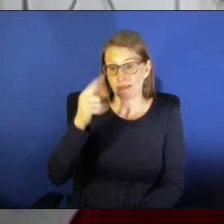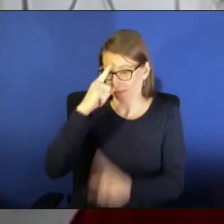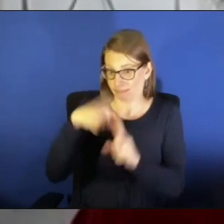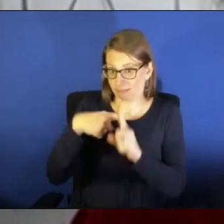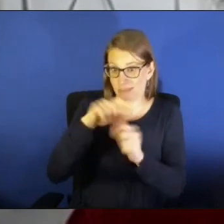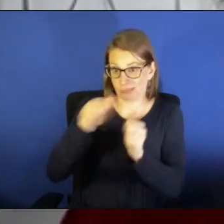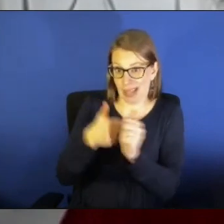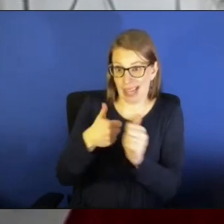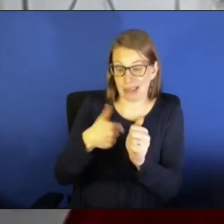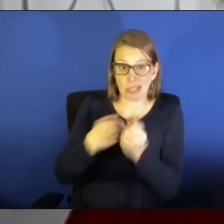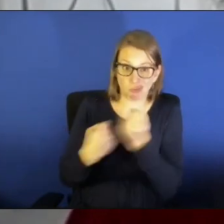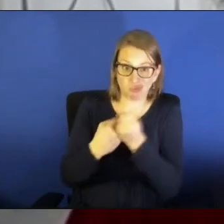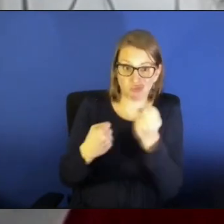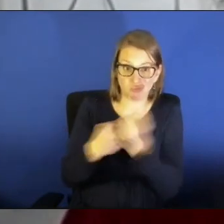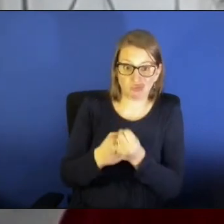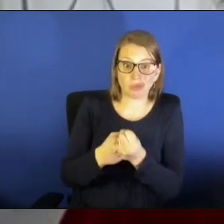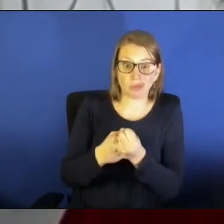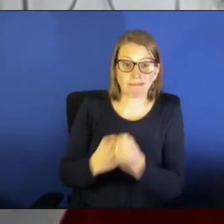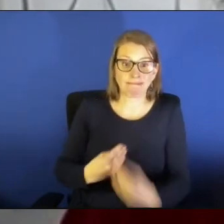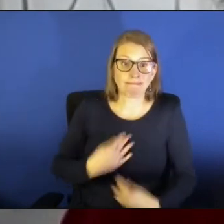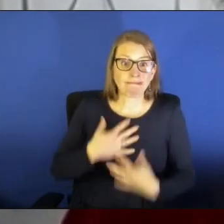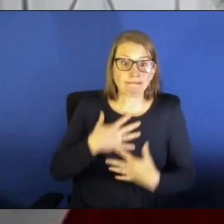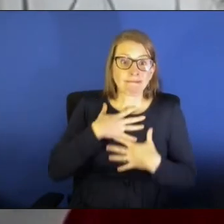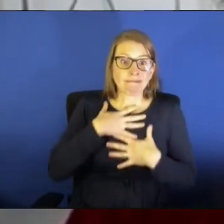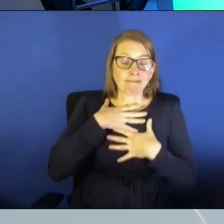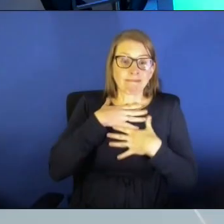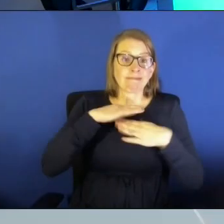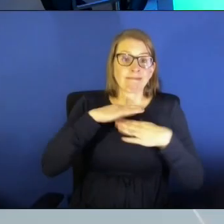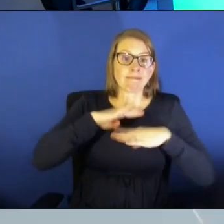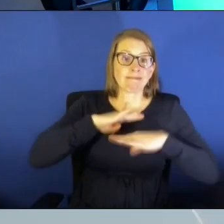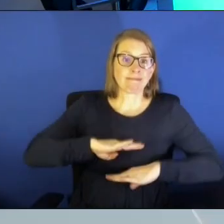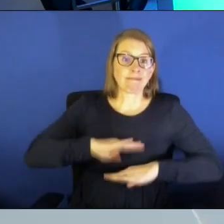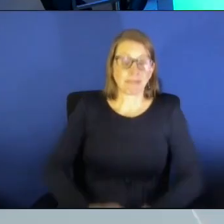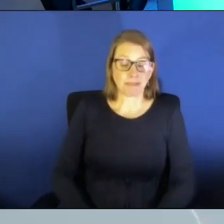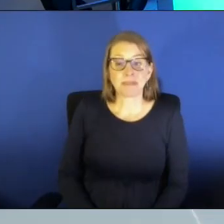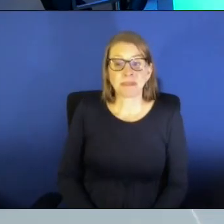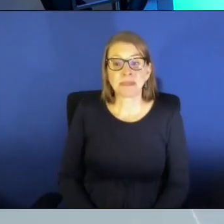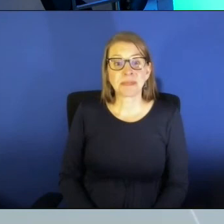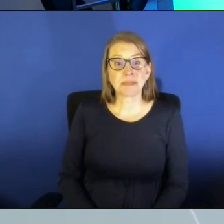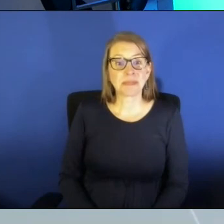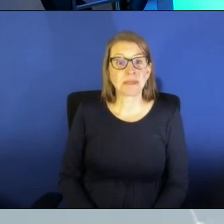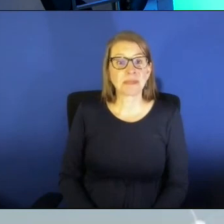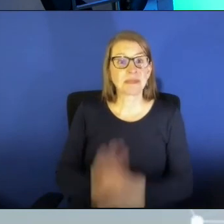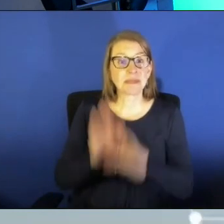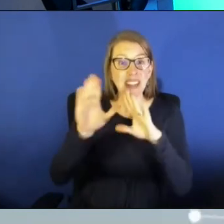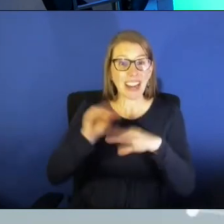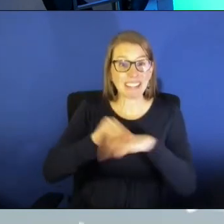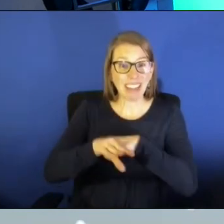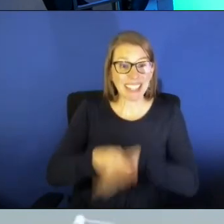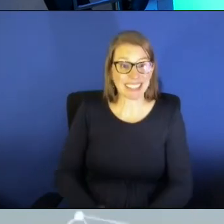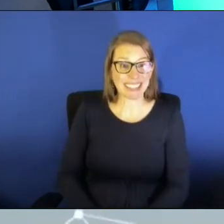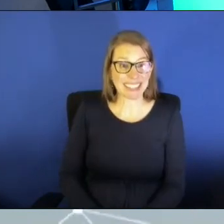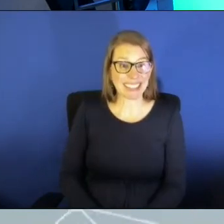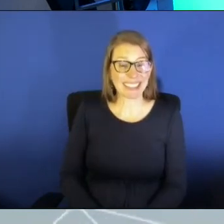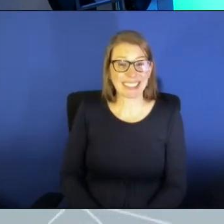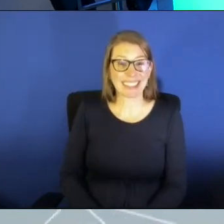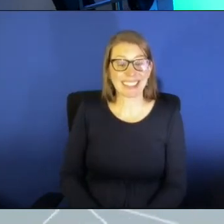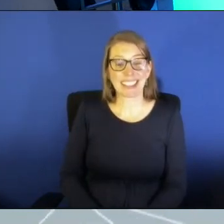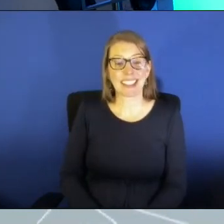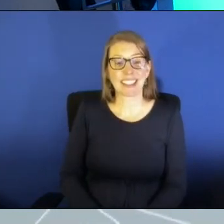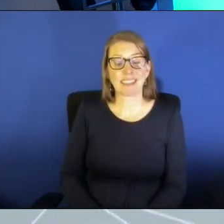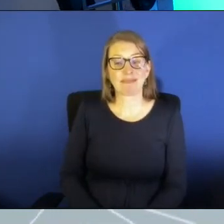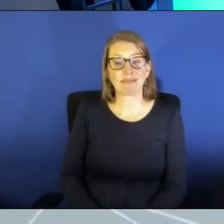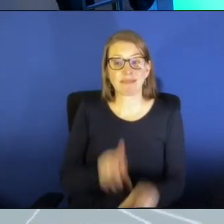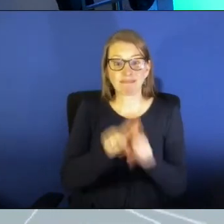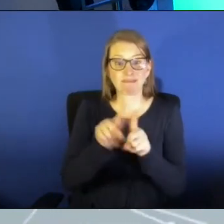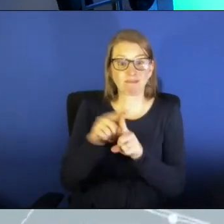just really makes things good. Great advice, Don, and yet another reminder that Dr.